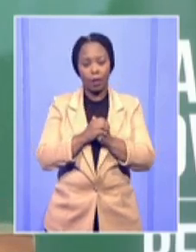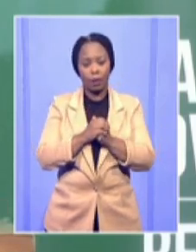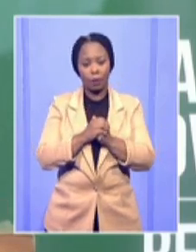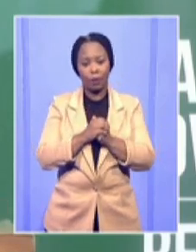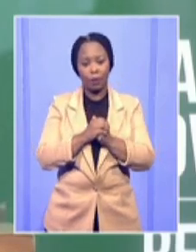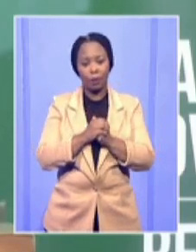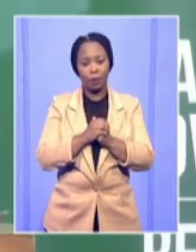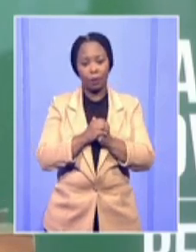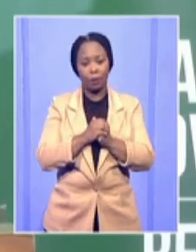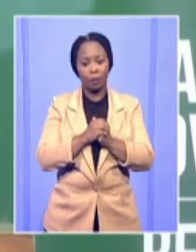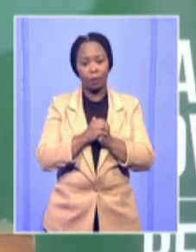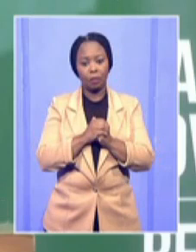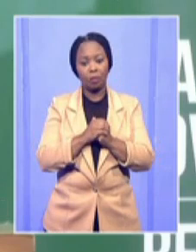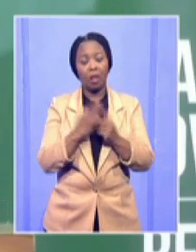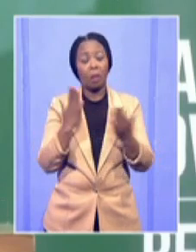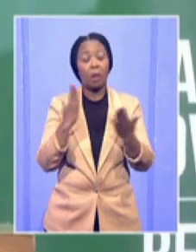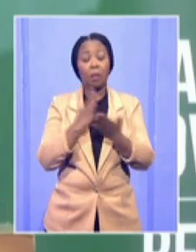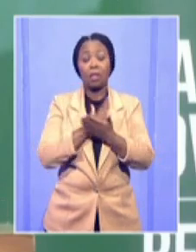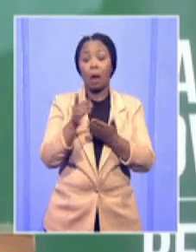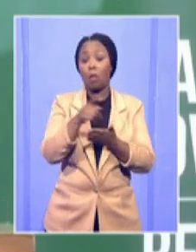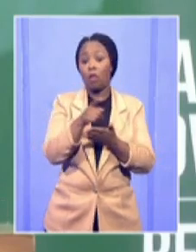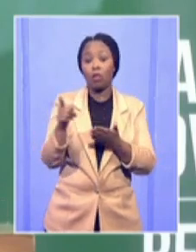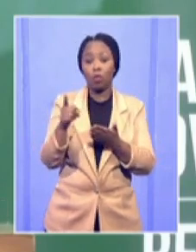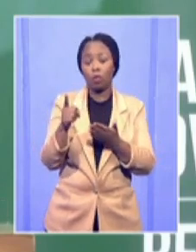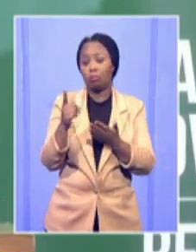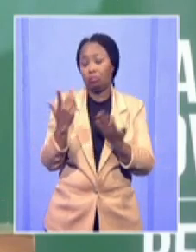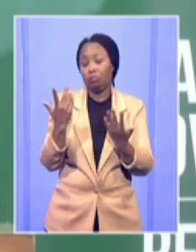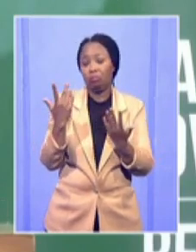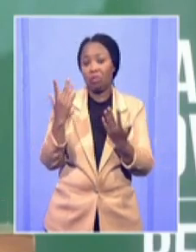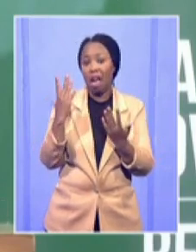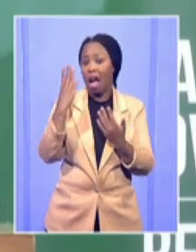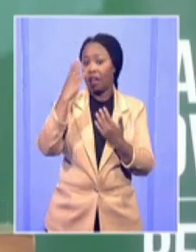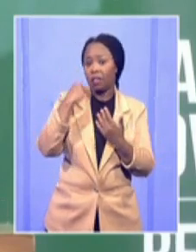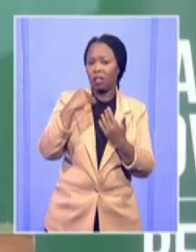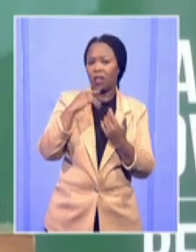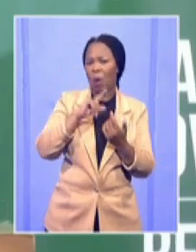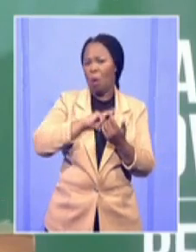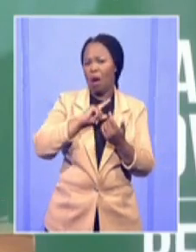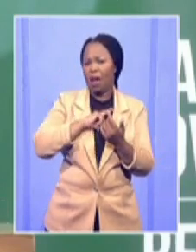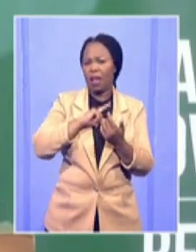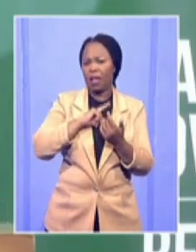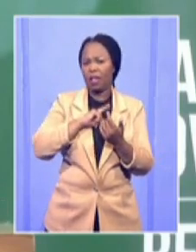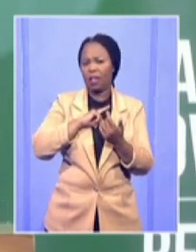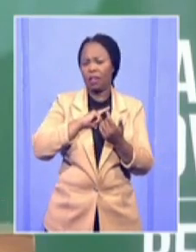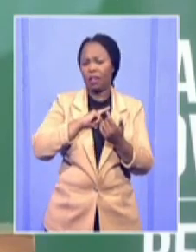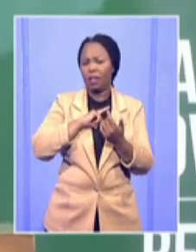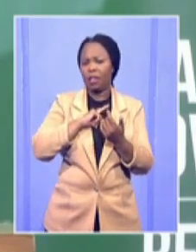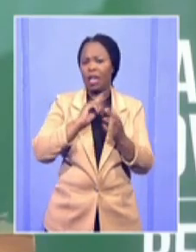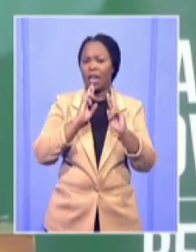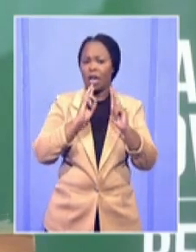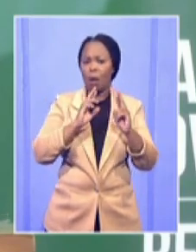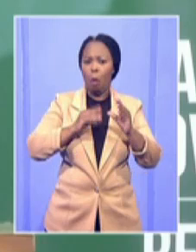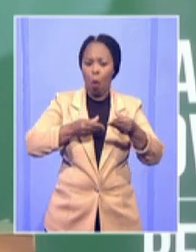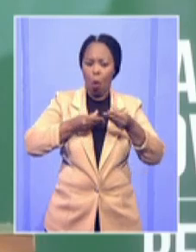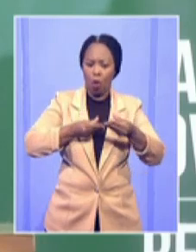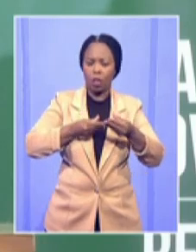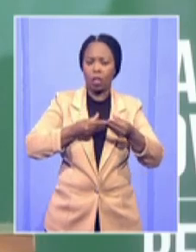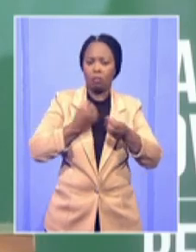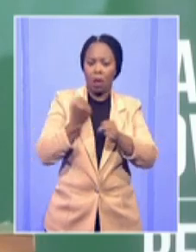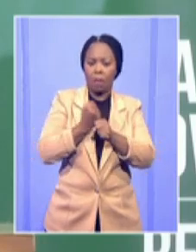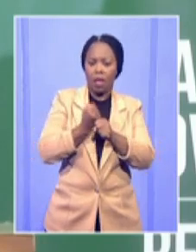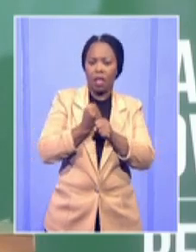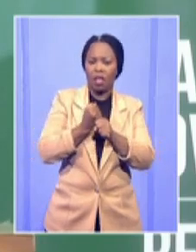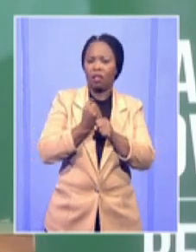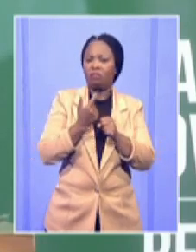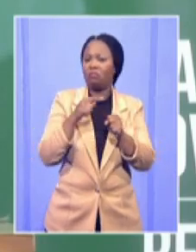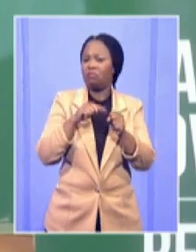Some of you may be asking why such a report has been produced in the first place and what its relevance